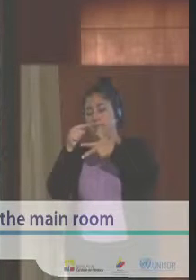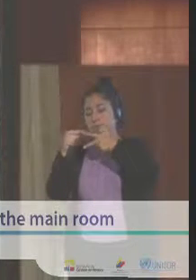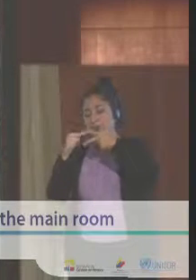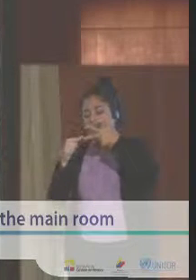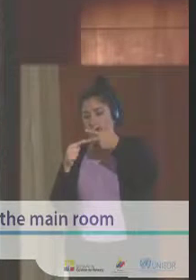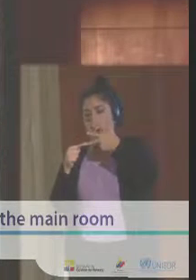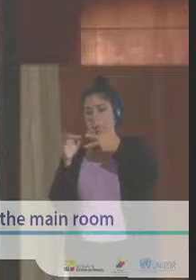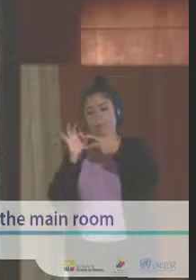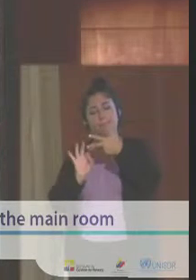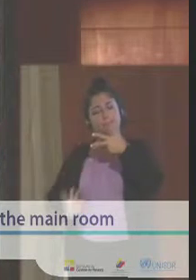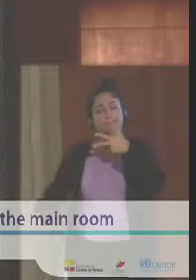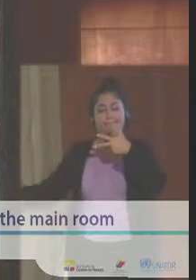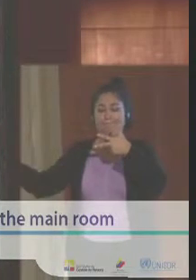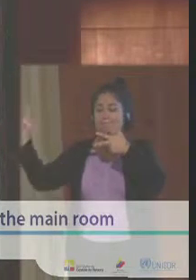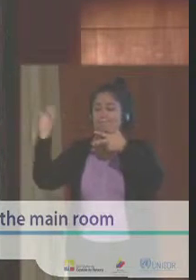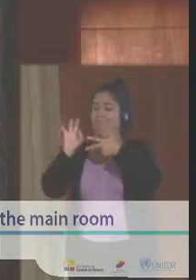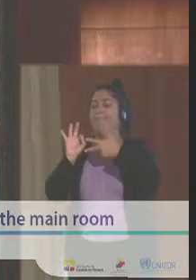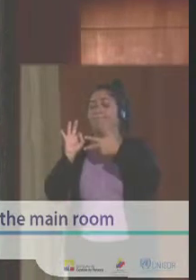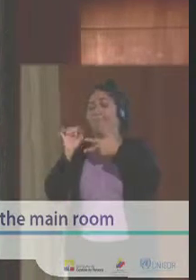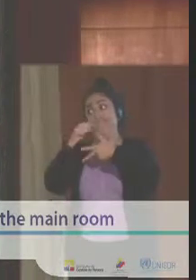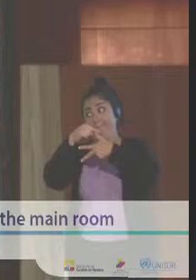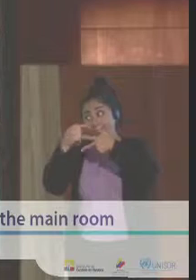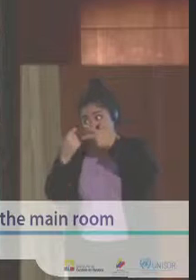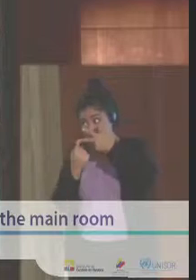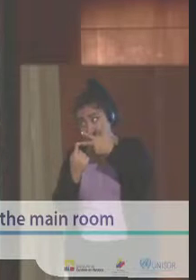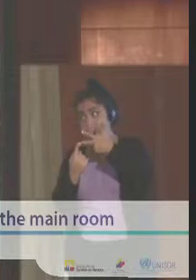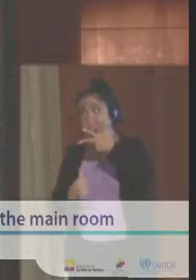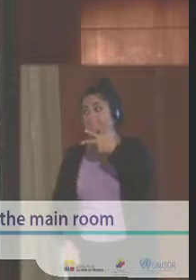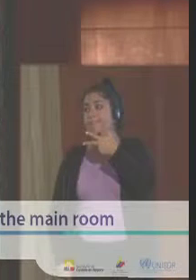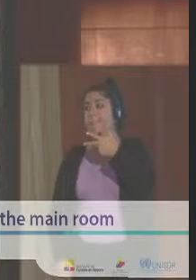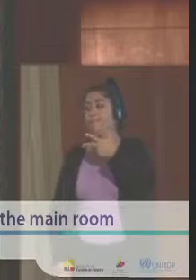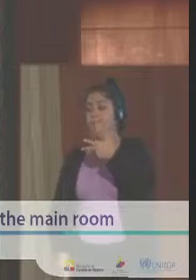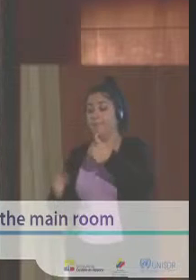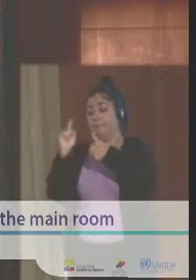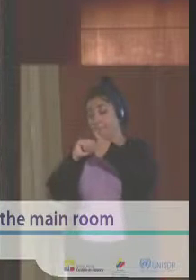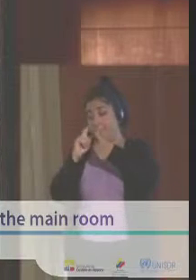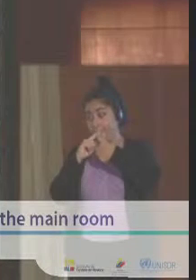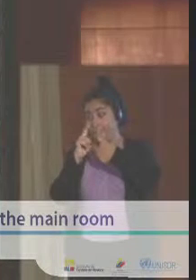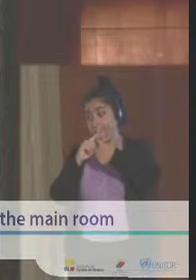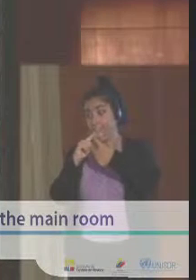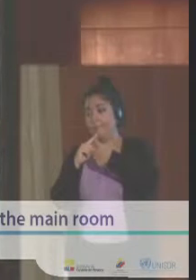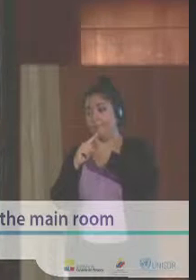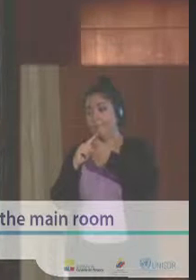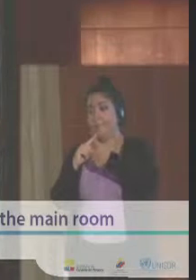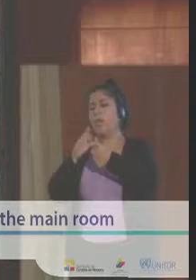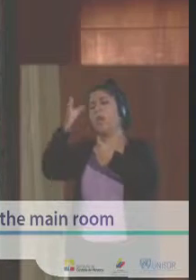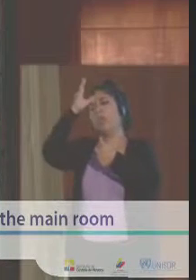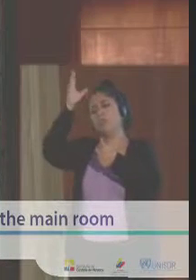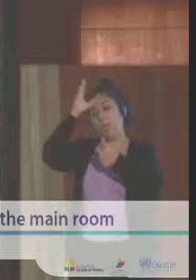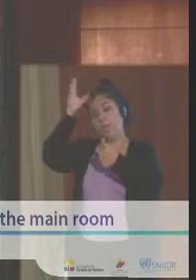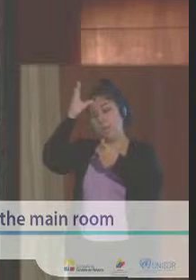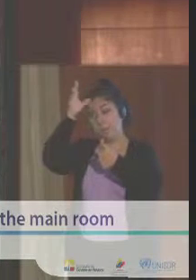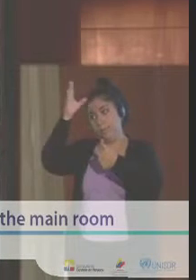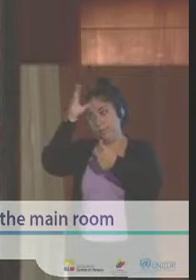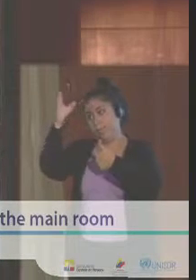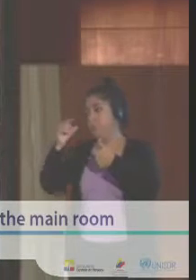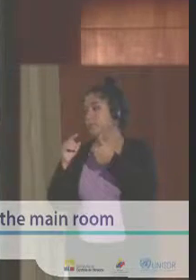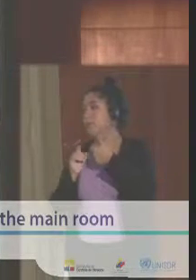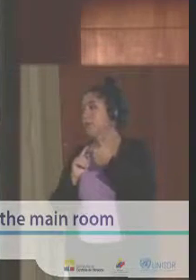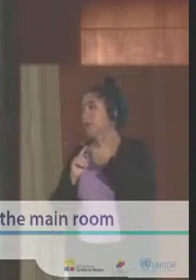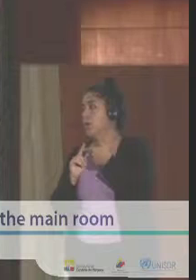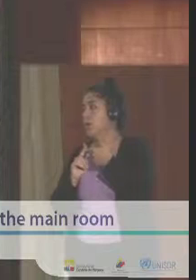view in the central area. These are the 3 fundamental processes for us. Number 1, we have